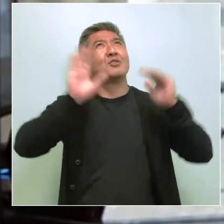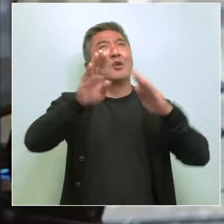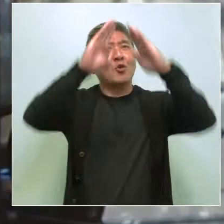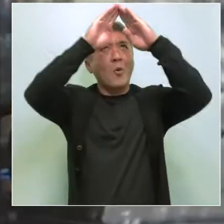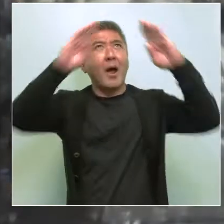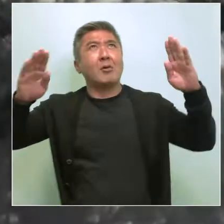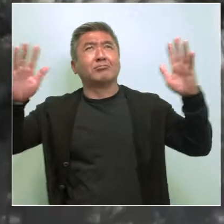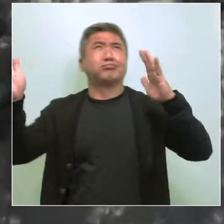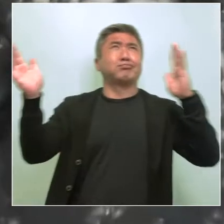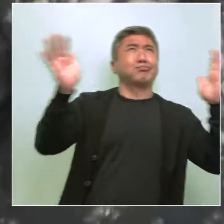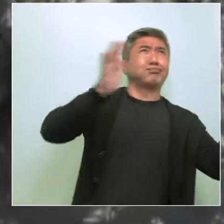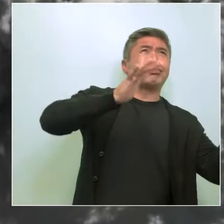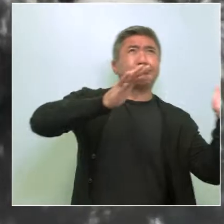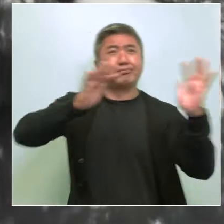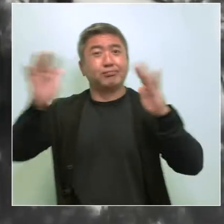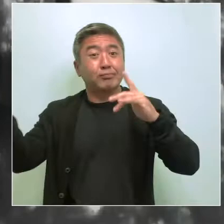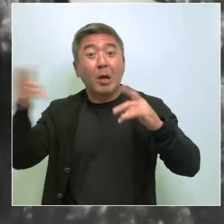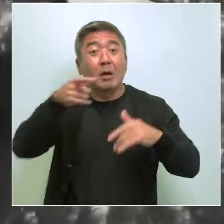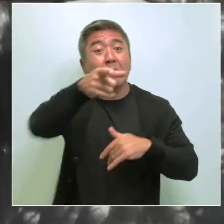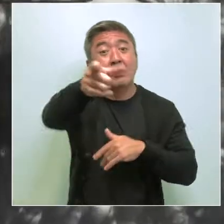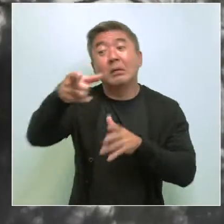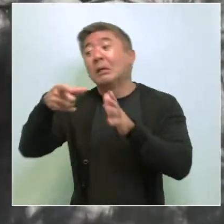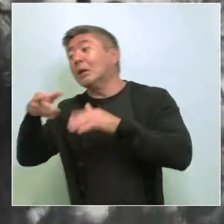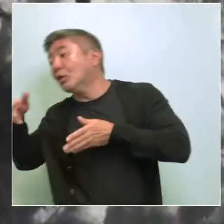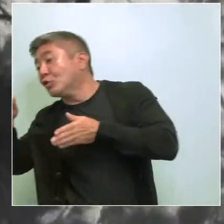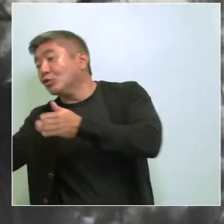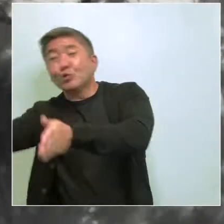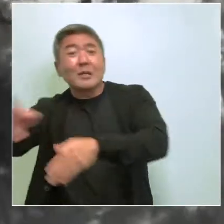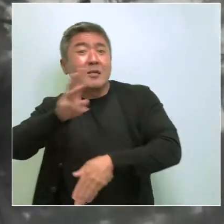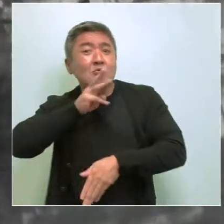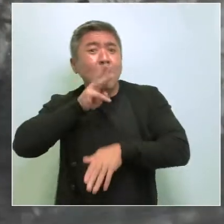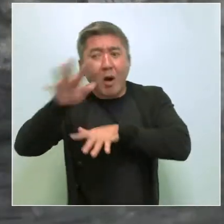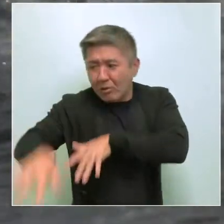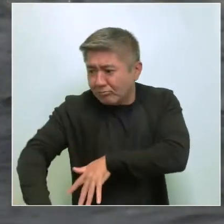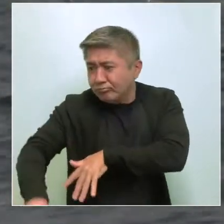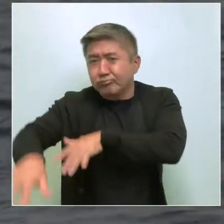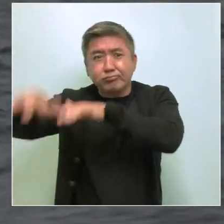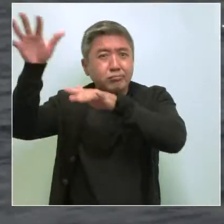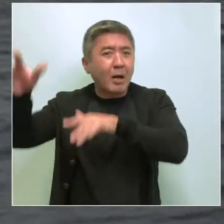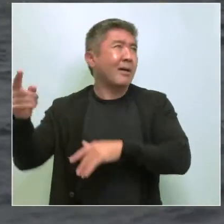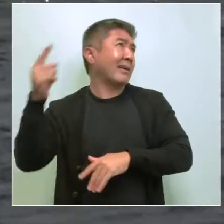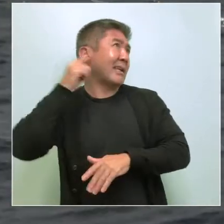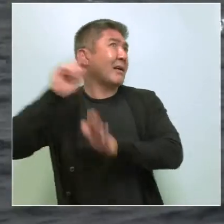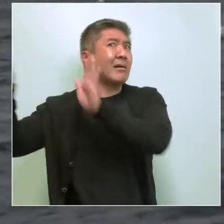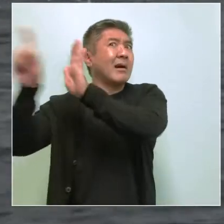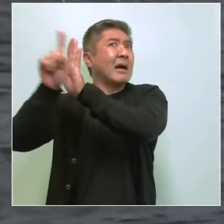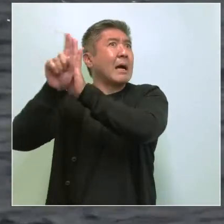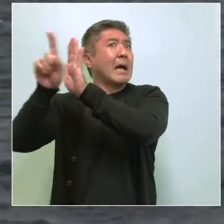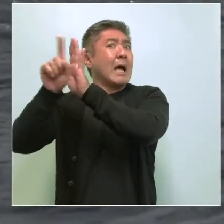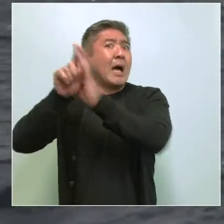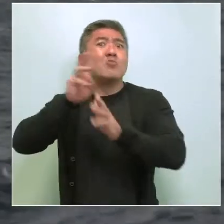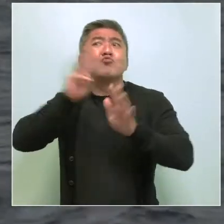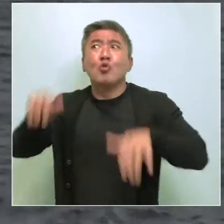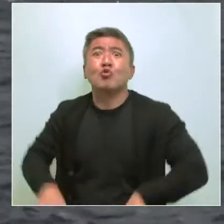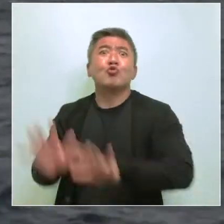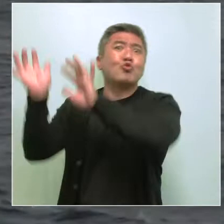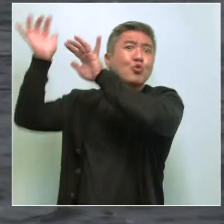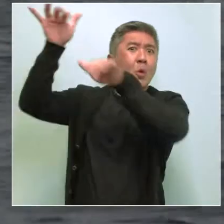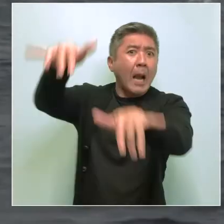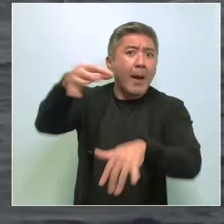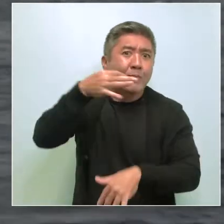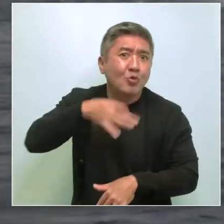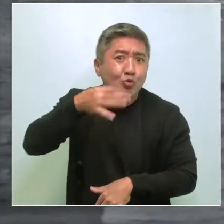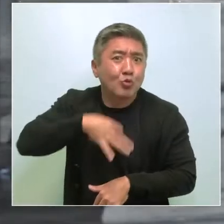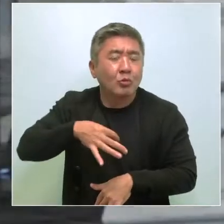house shaking in the wind. Imagine your street filling up with rushing water, or you hear the tsunami warning sirens go